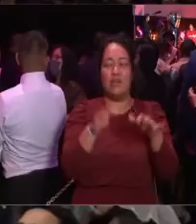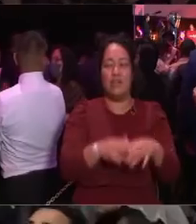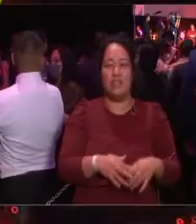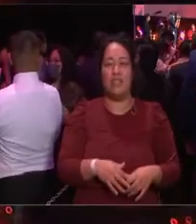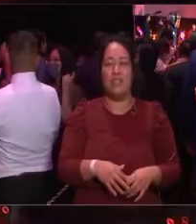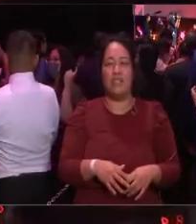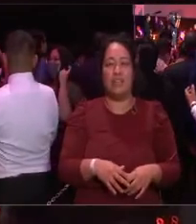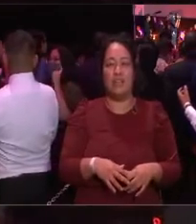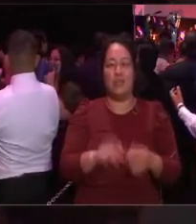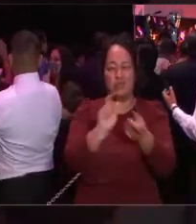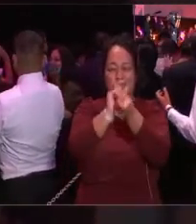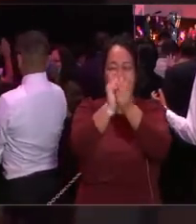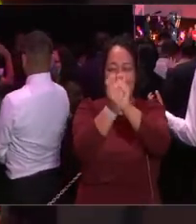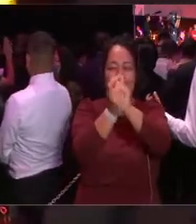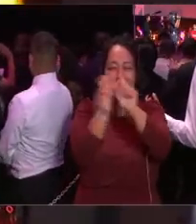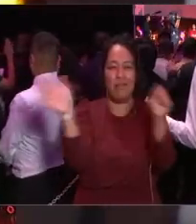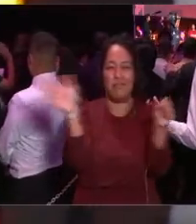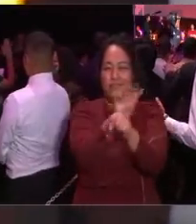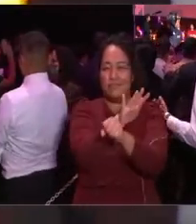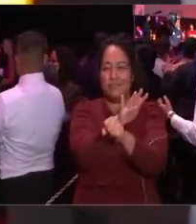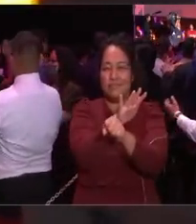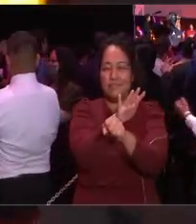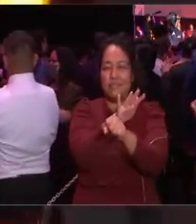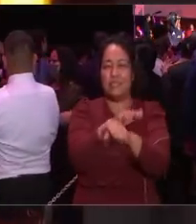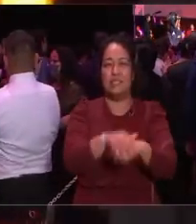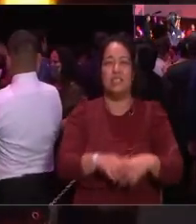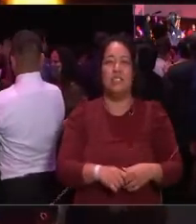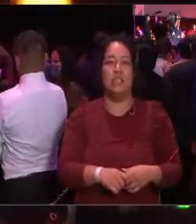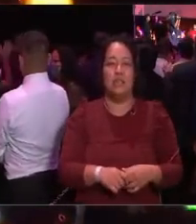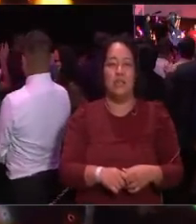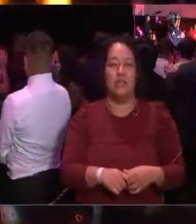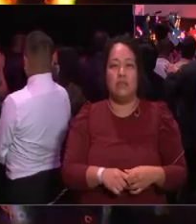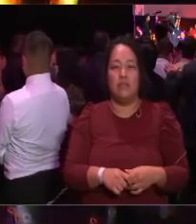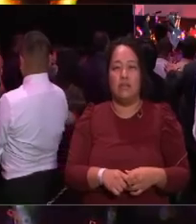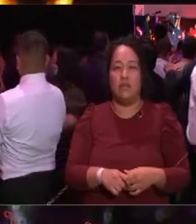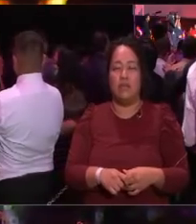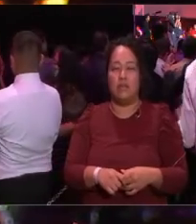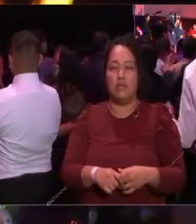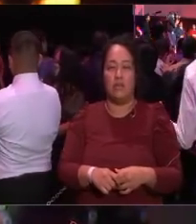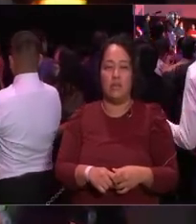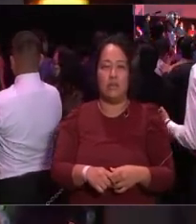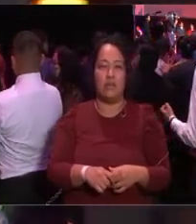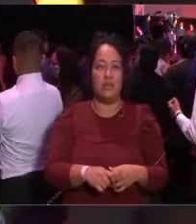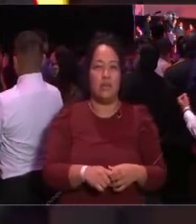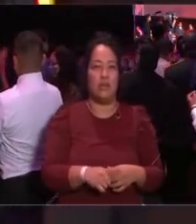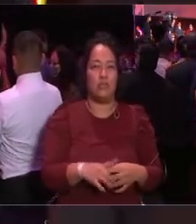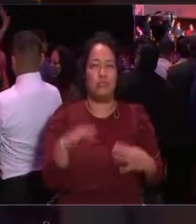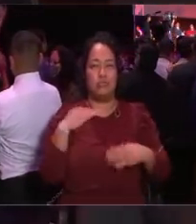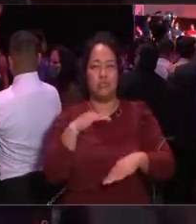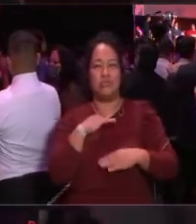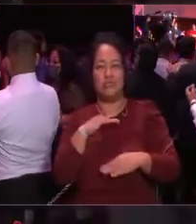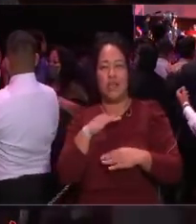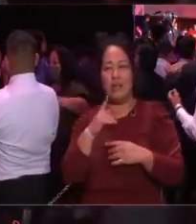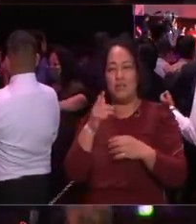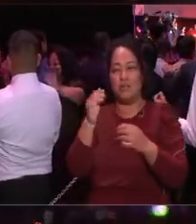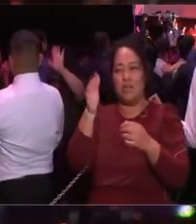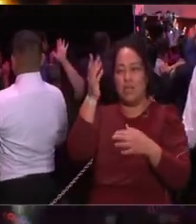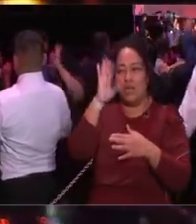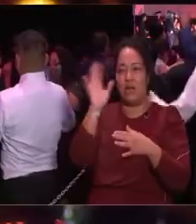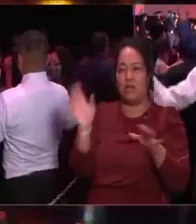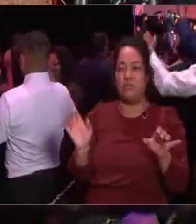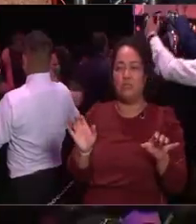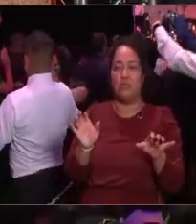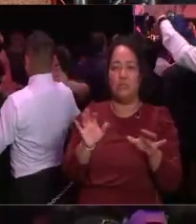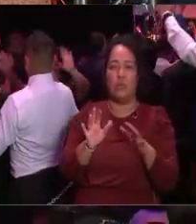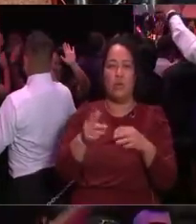por completo, will change completely. Porque vamos a satisfacer al Señor de la gloria. Because we're going to satisfy the God of glory. Put your hands up. Come on. Levante